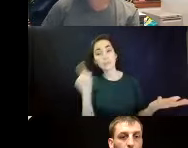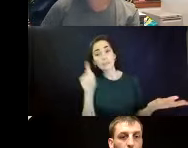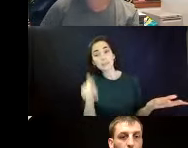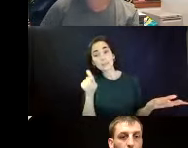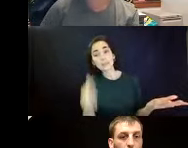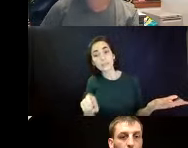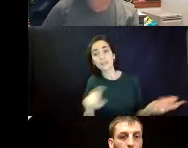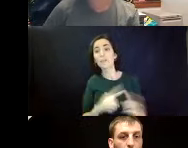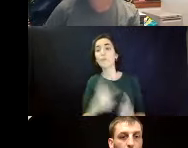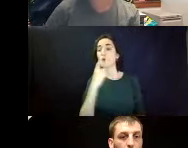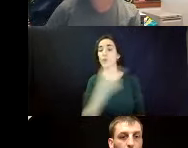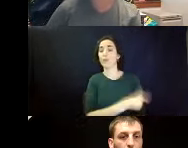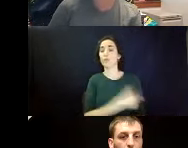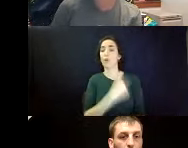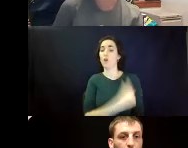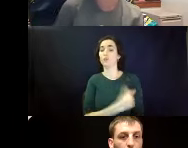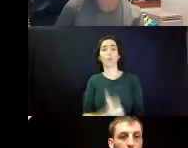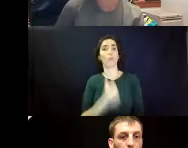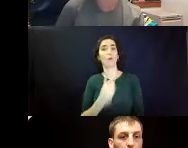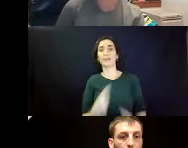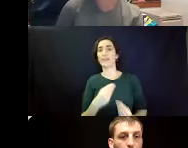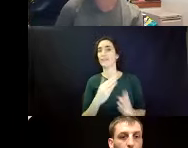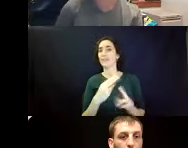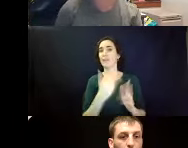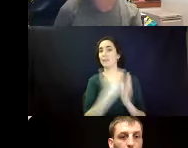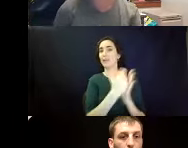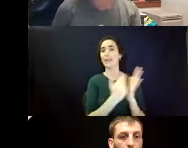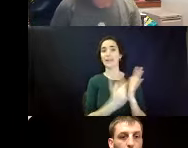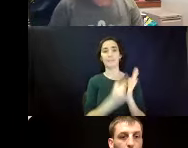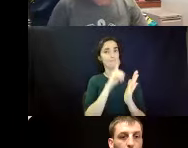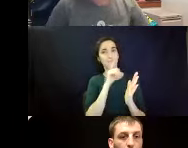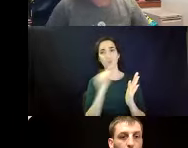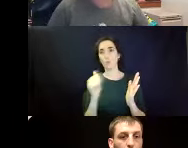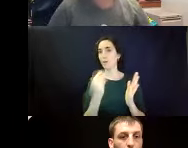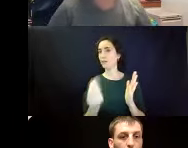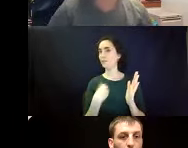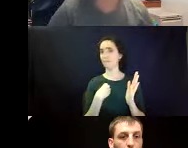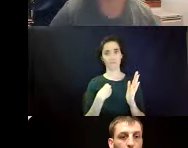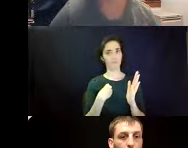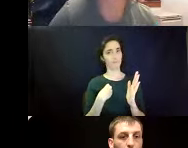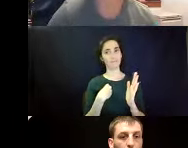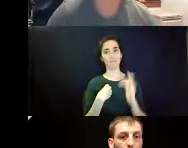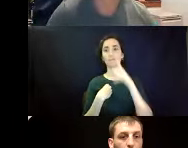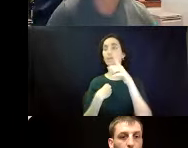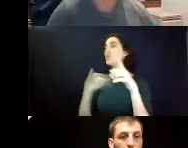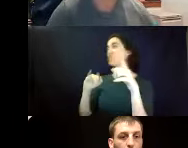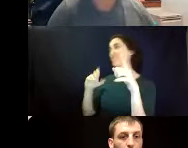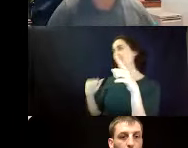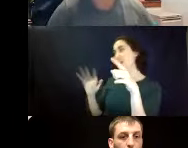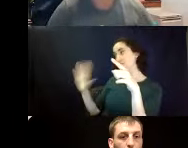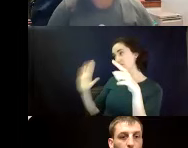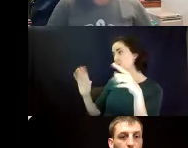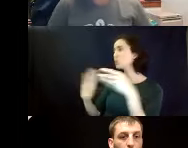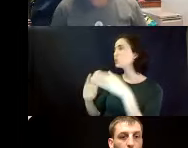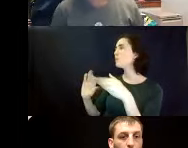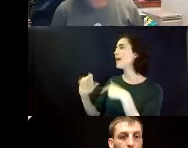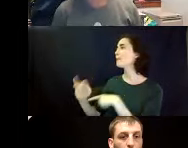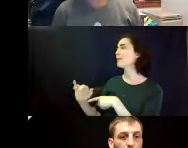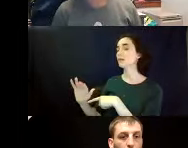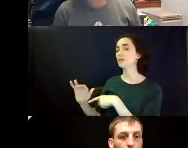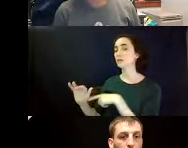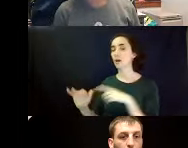Cross won't give us a list of names who have evacuated to their shelters. I was going to say too, Amy. Yes, if you